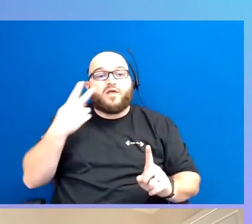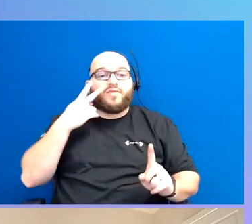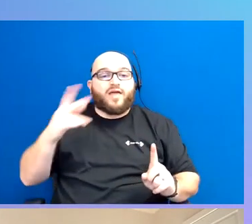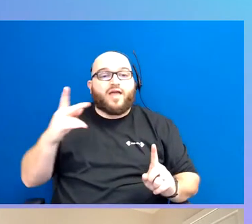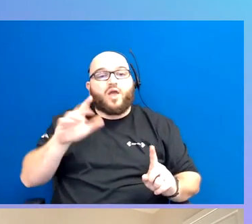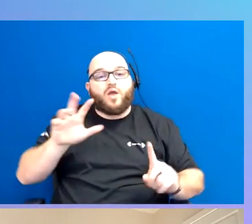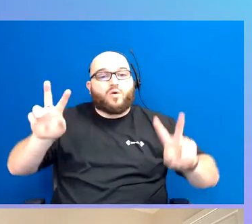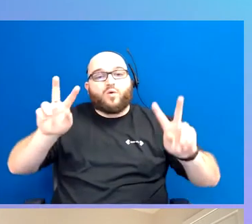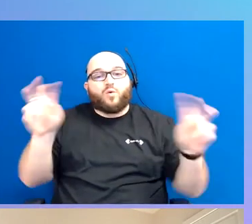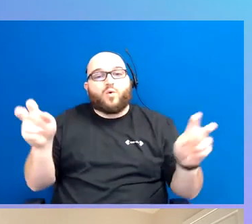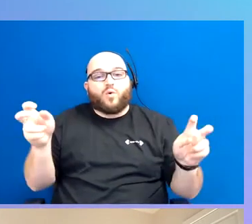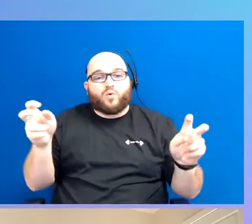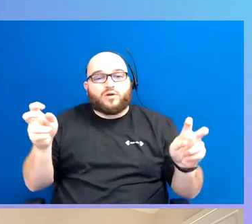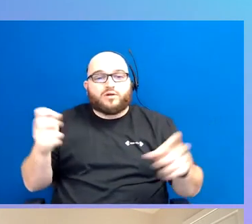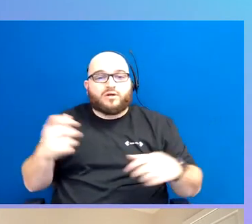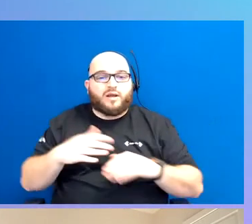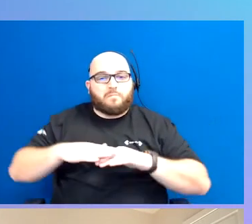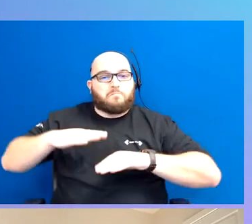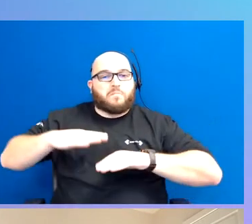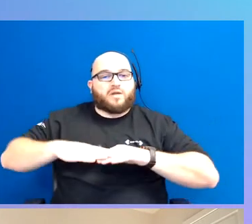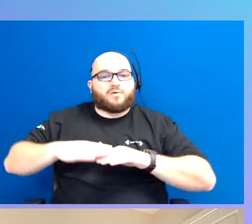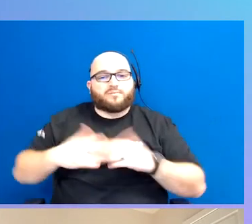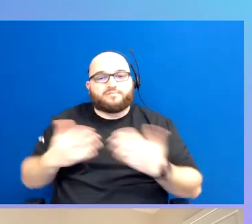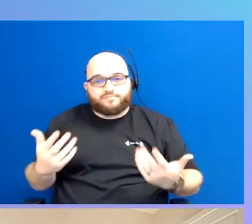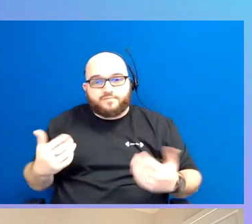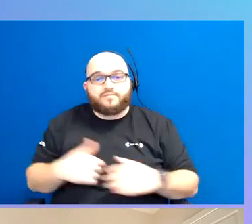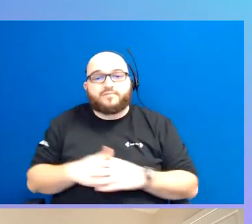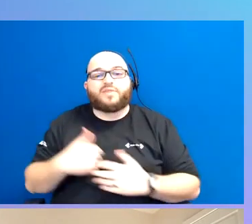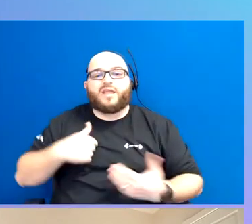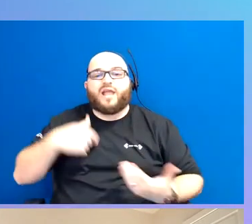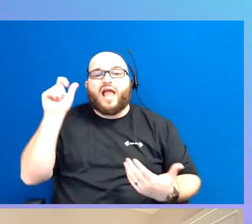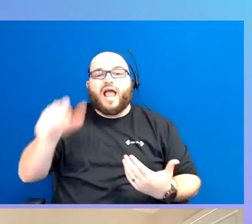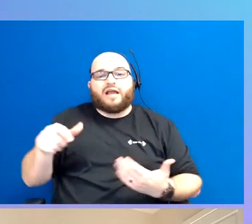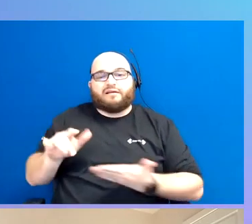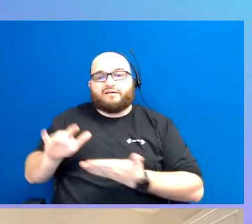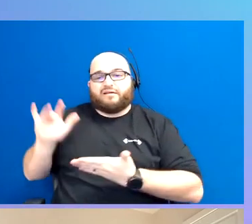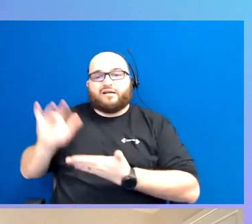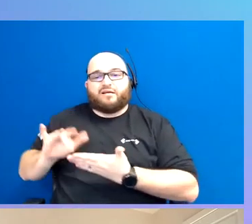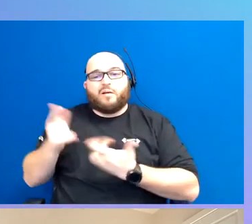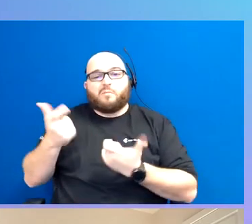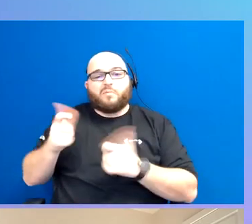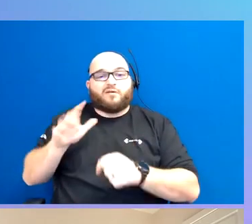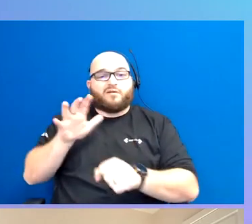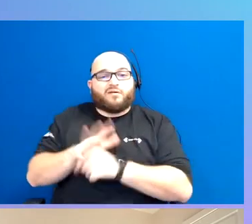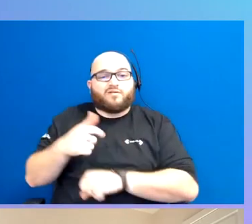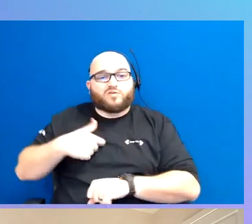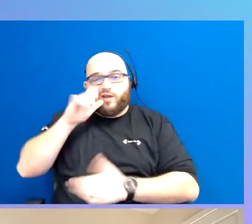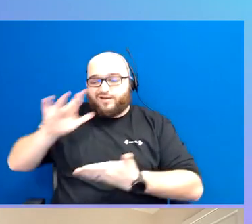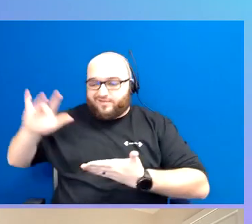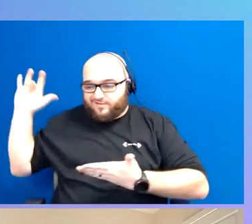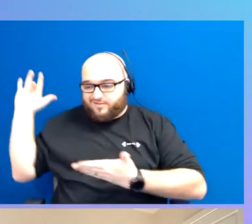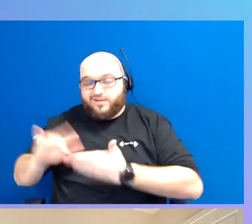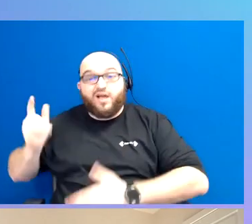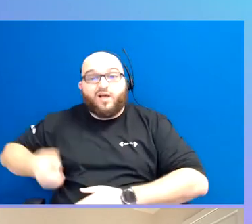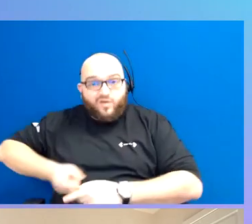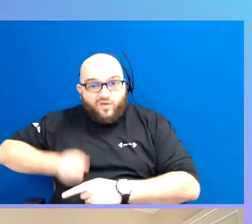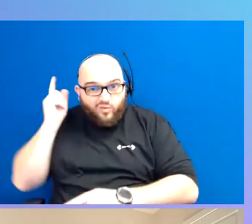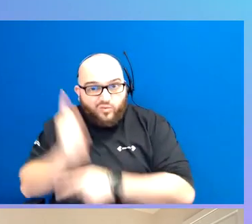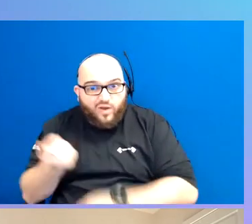touch target size minimum. I need buttons big enough so that I can press on the right